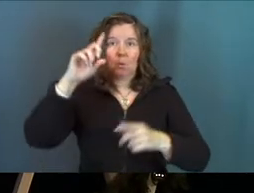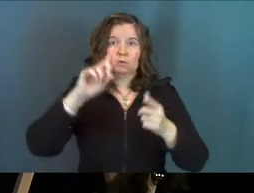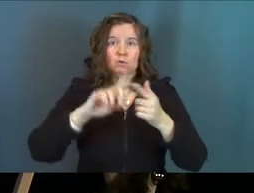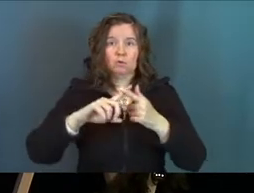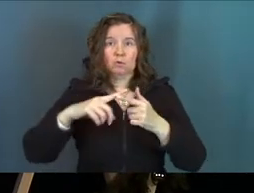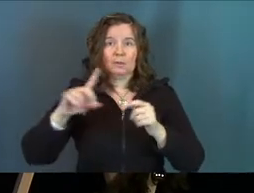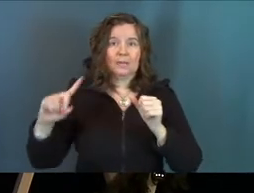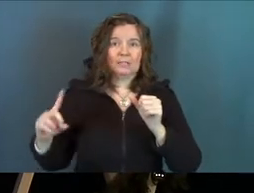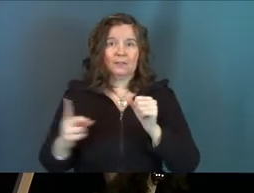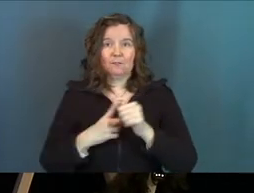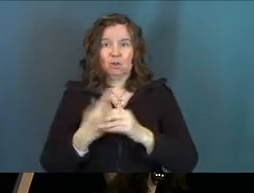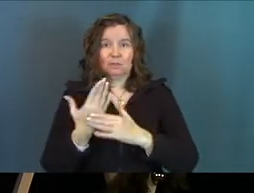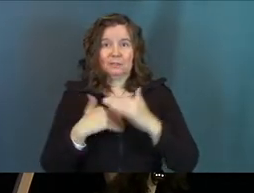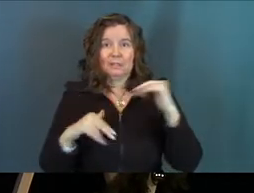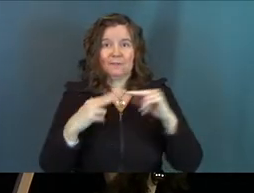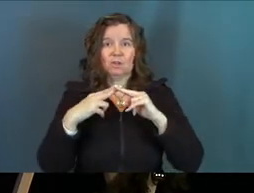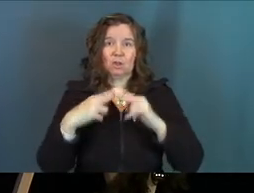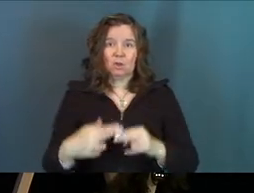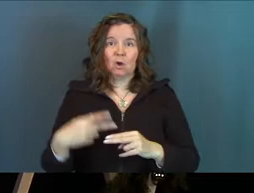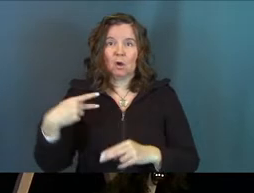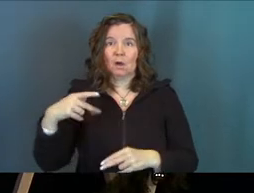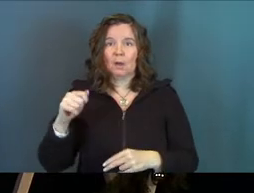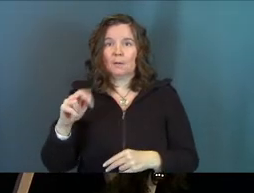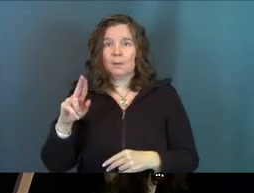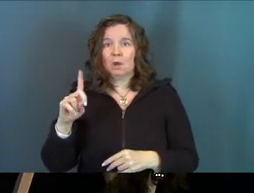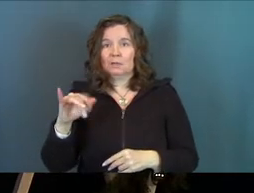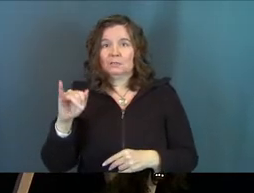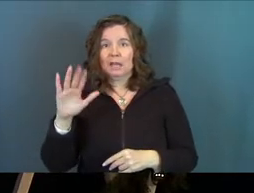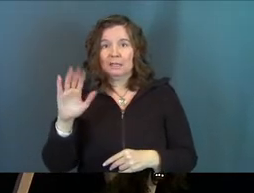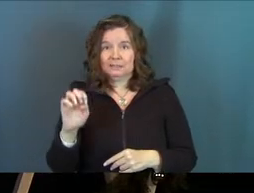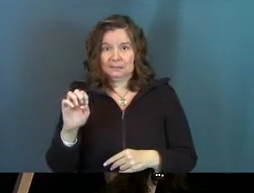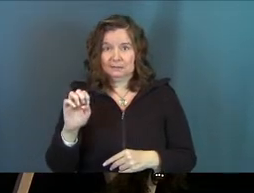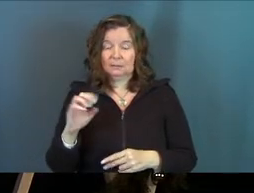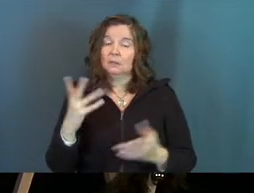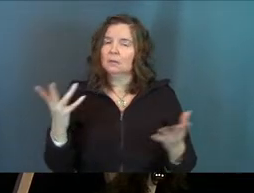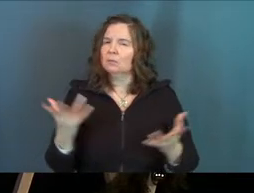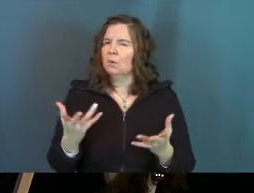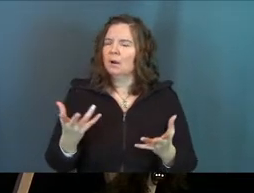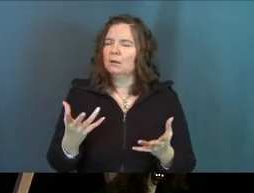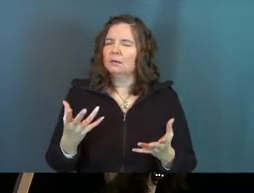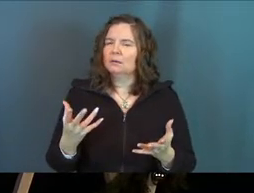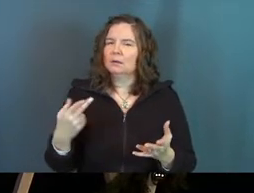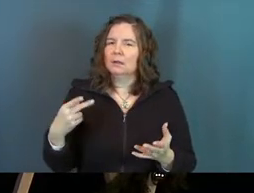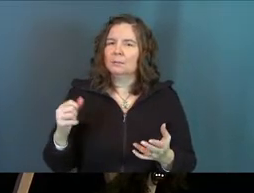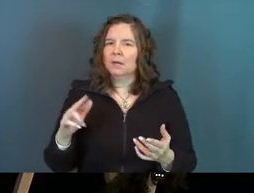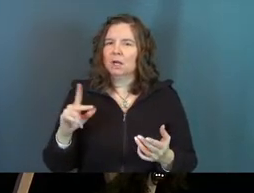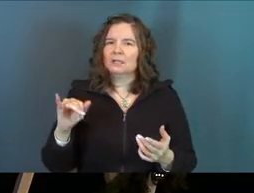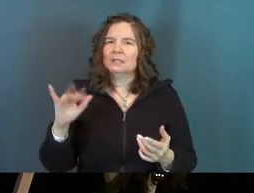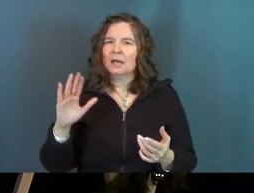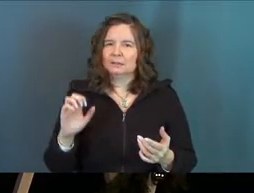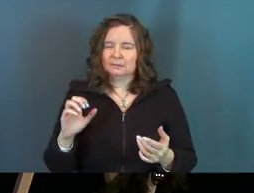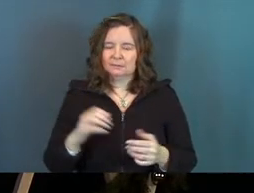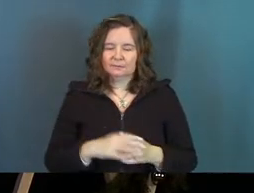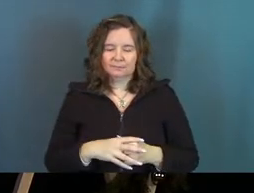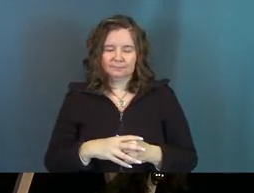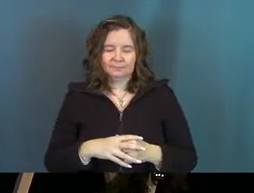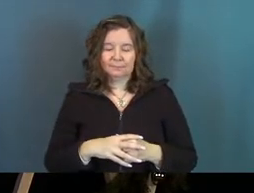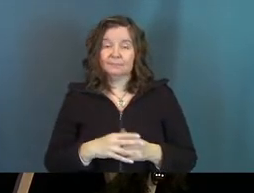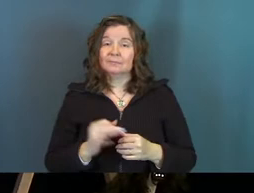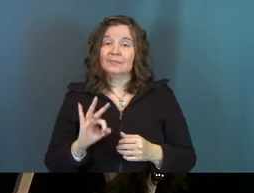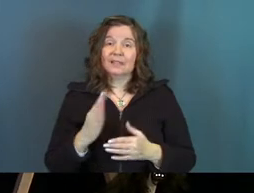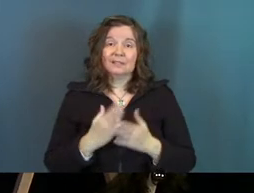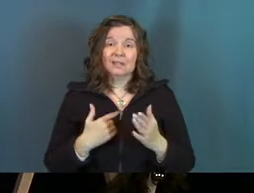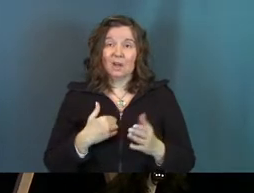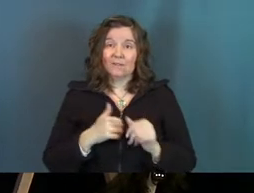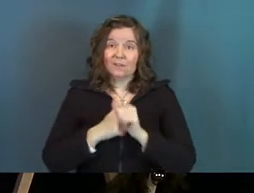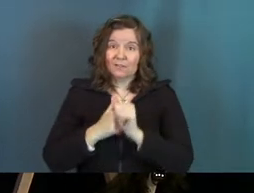to this first heaven called paradise, okay? So what is paradise, okay? Again, if